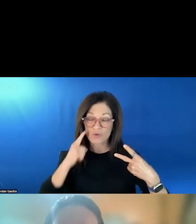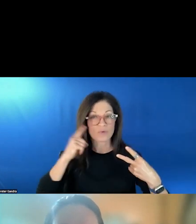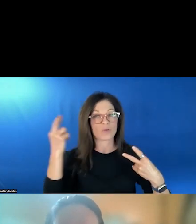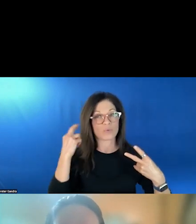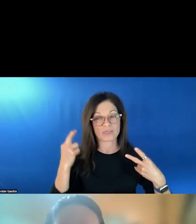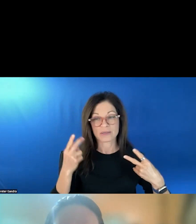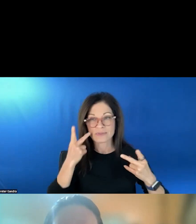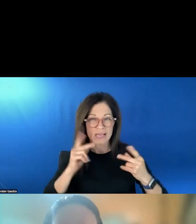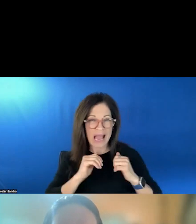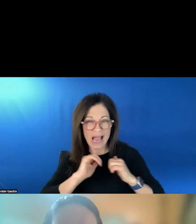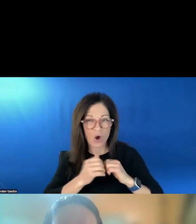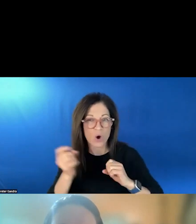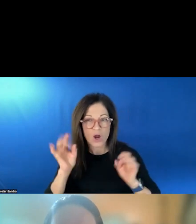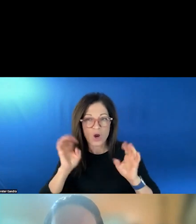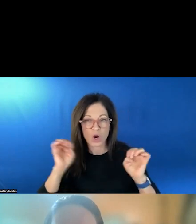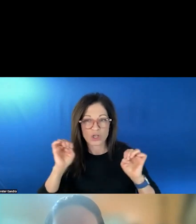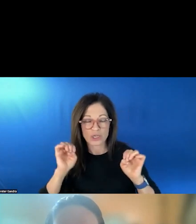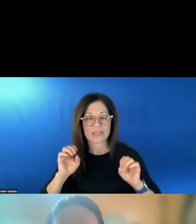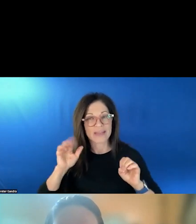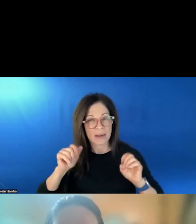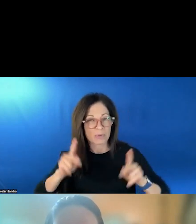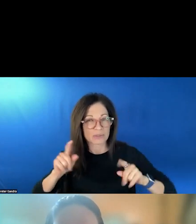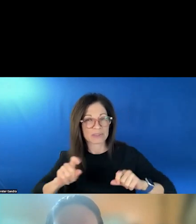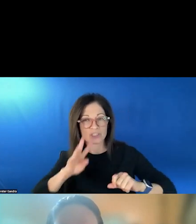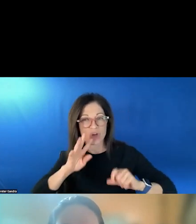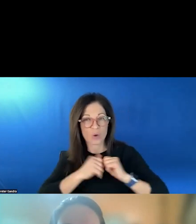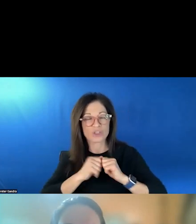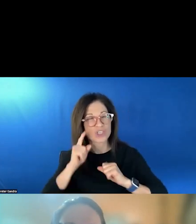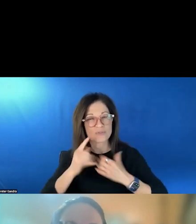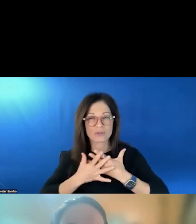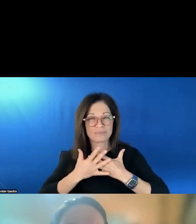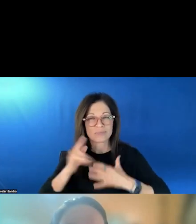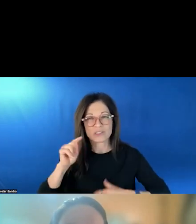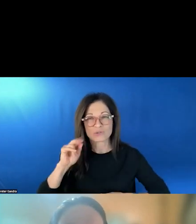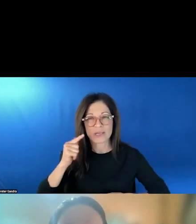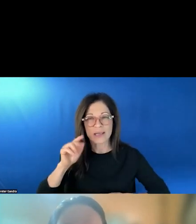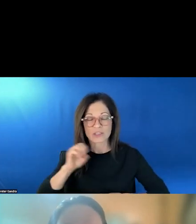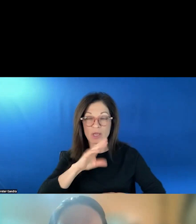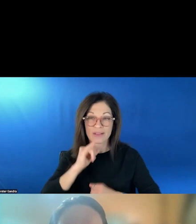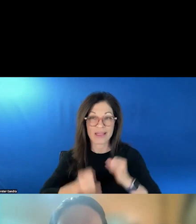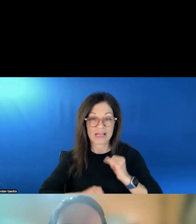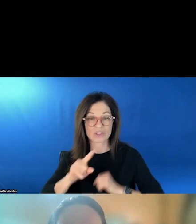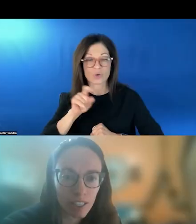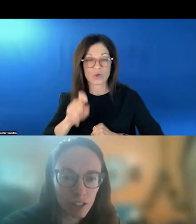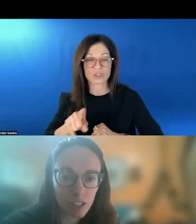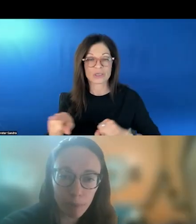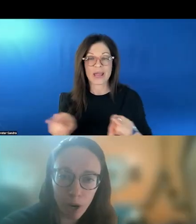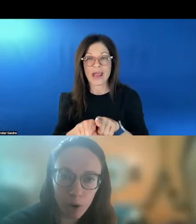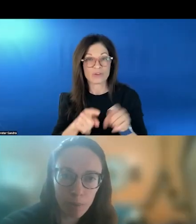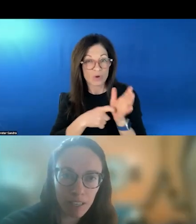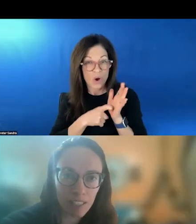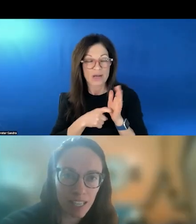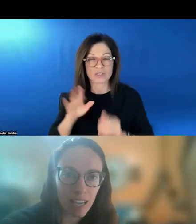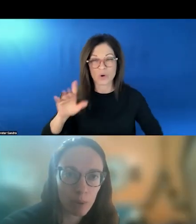seeing how urgent someone needs to talk to someone for triaging purposes. And the last one we left as required is your zip